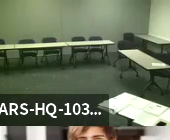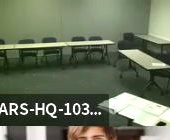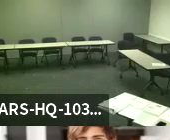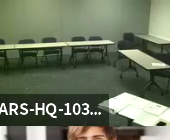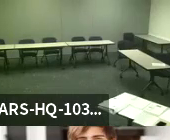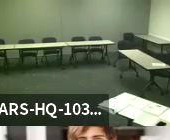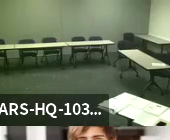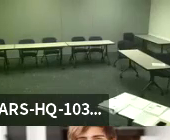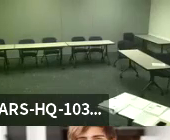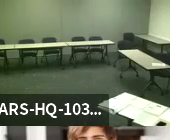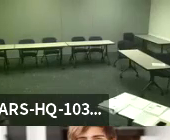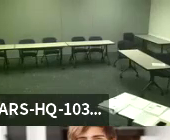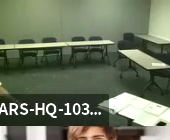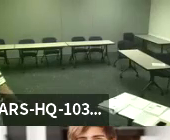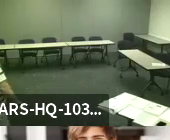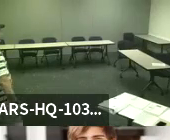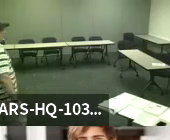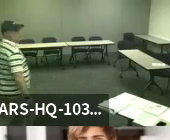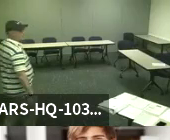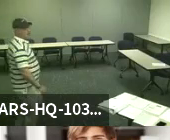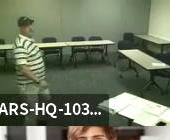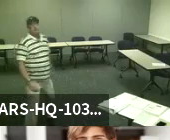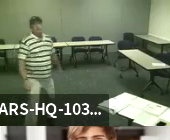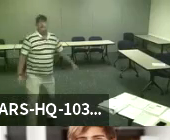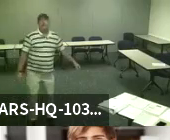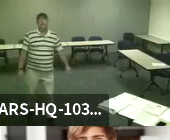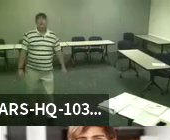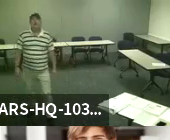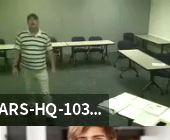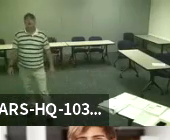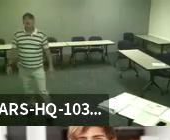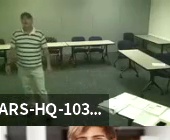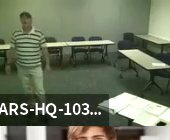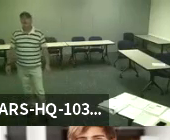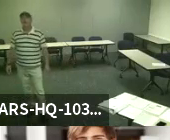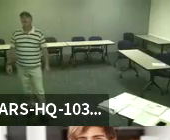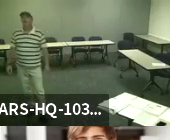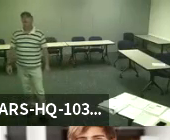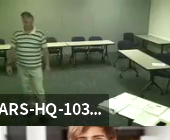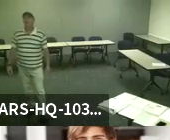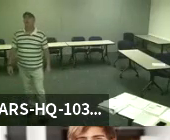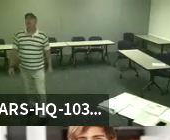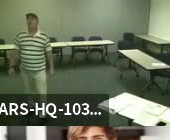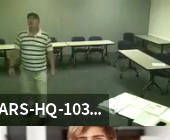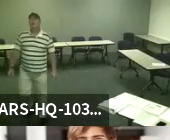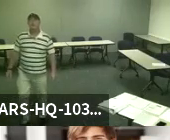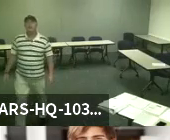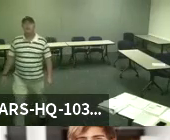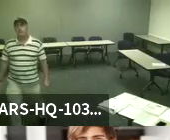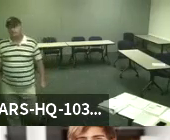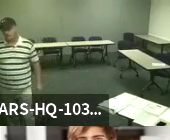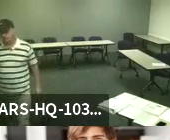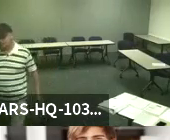Do I look like I'm muted in the? We're on room conference Yeah, room. 1 3 when I